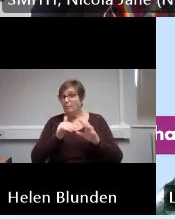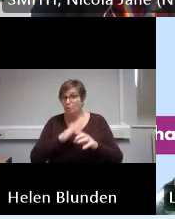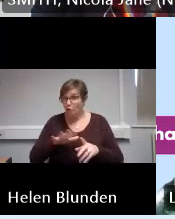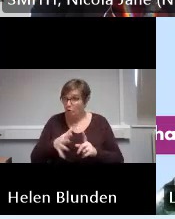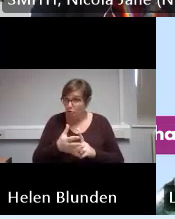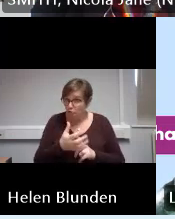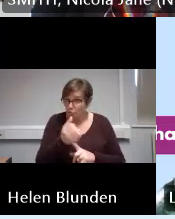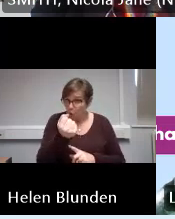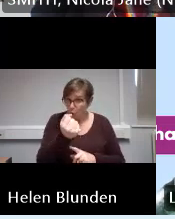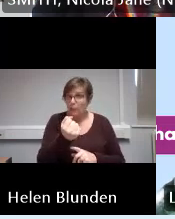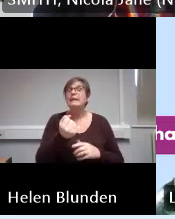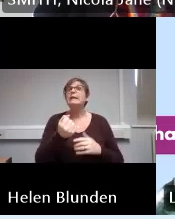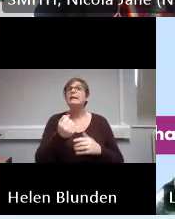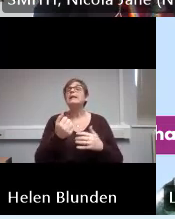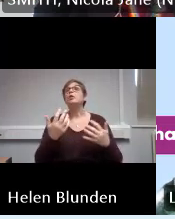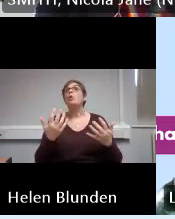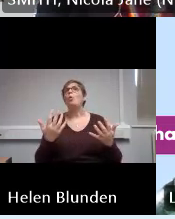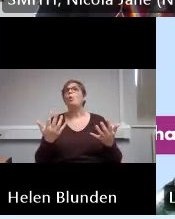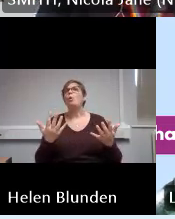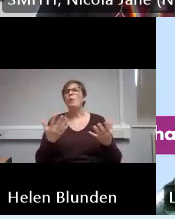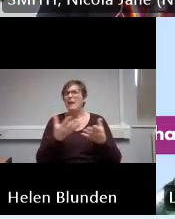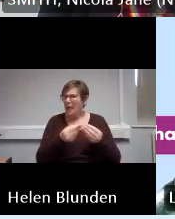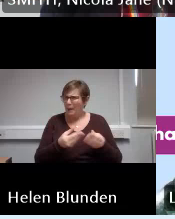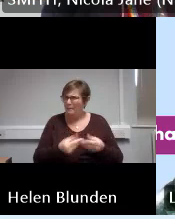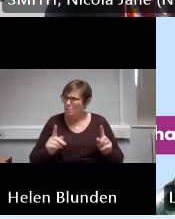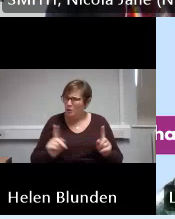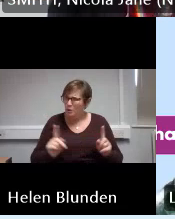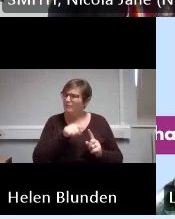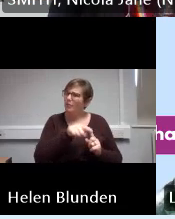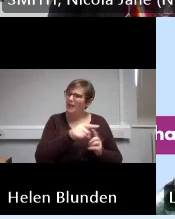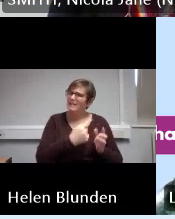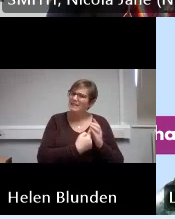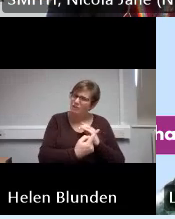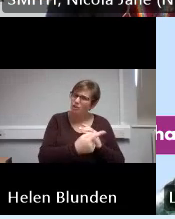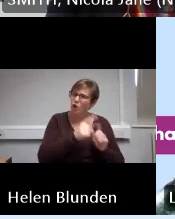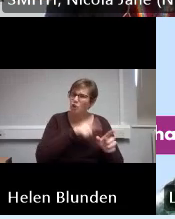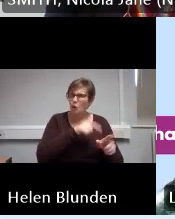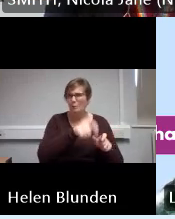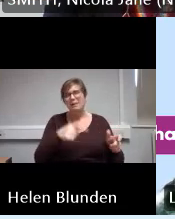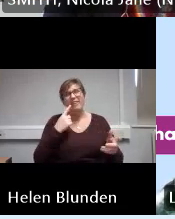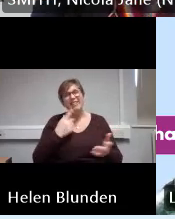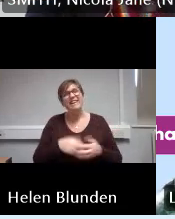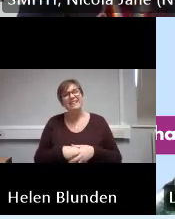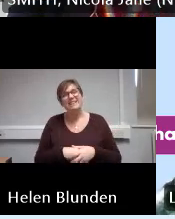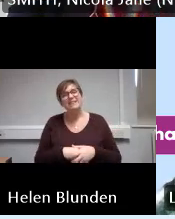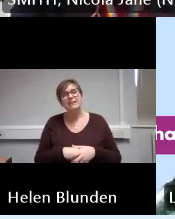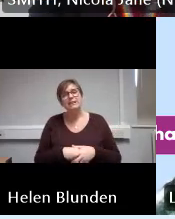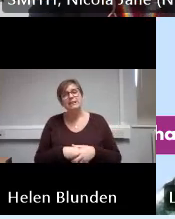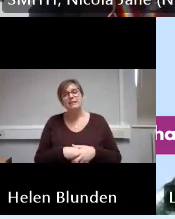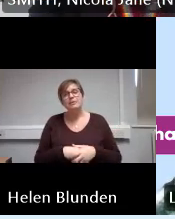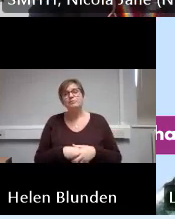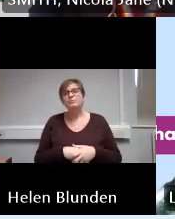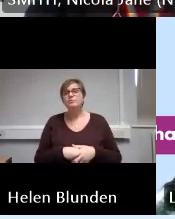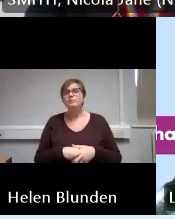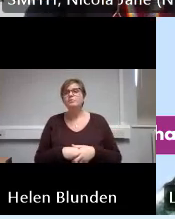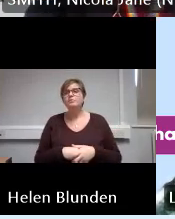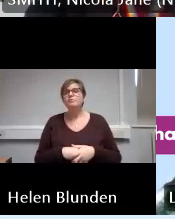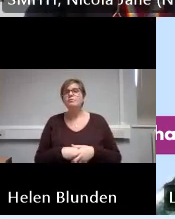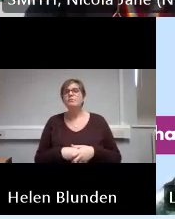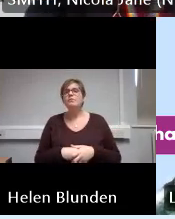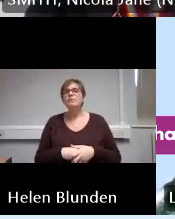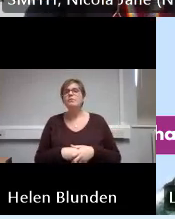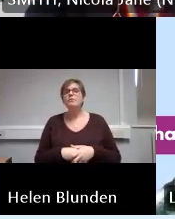or what the gaps are for those individual young people, isn't it, I think? And if it comes to